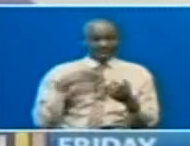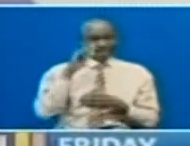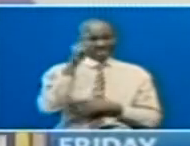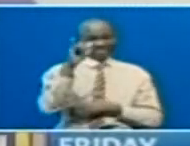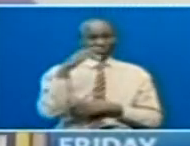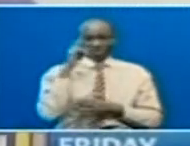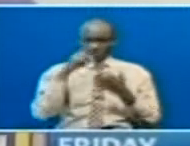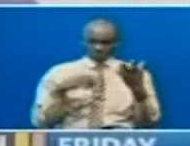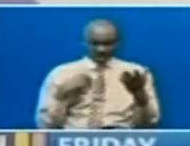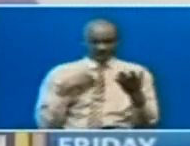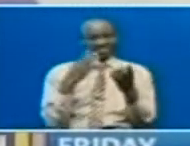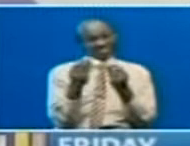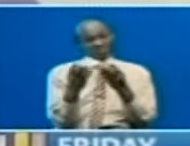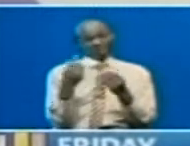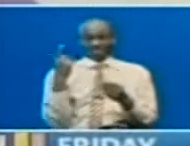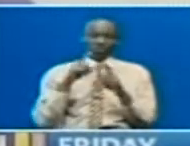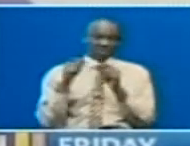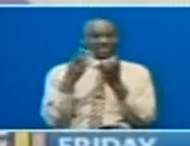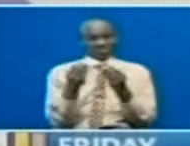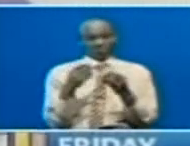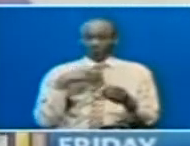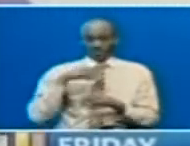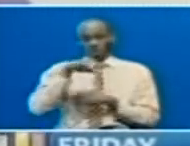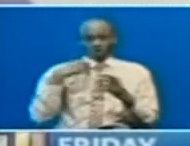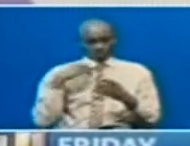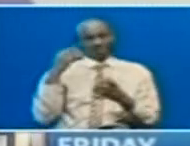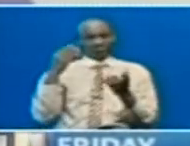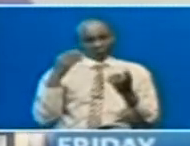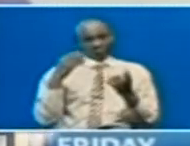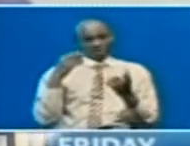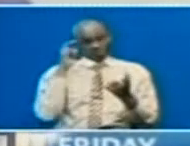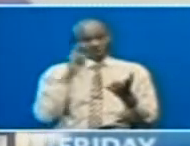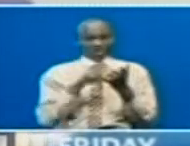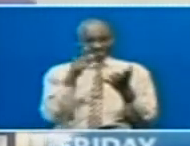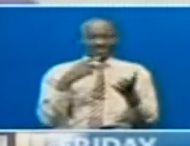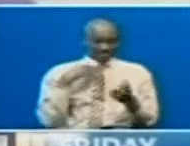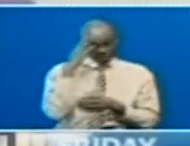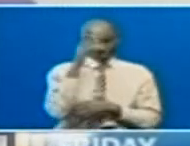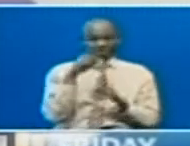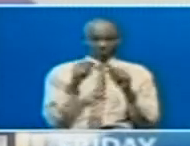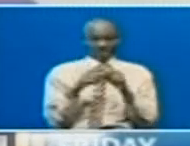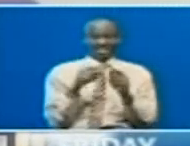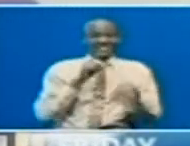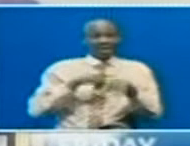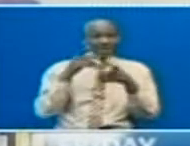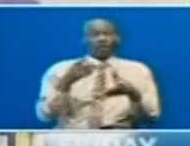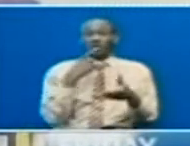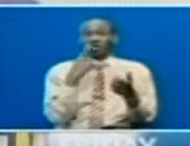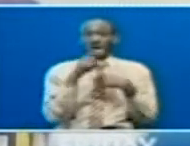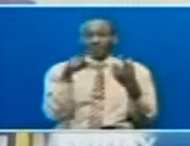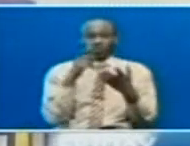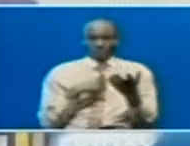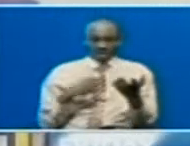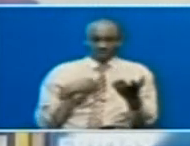have to keep it simple sometimes for everybody to be following us. And in this case, when we talk of